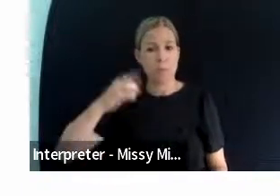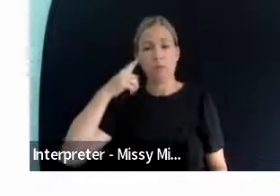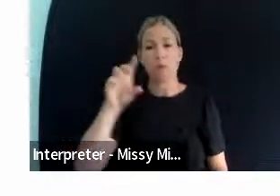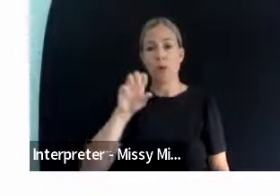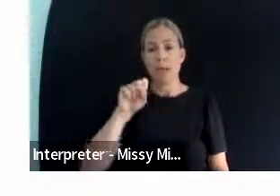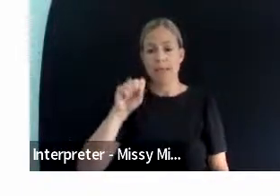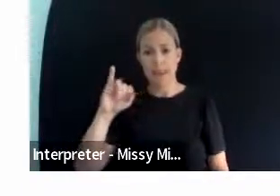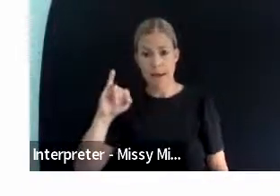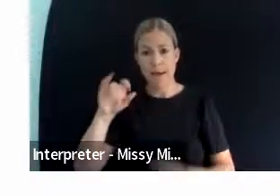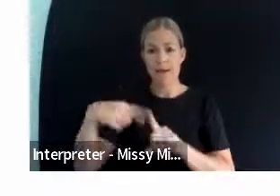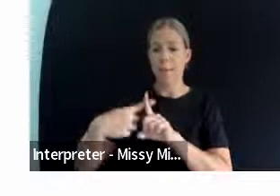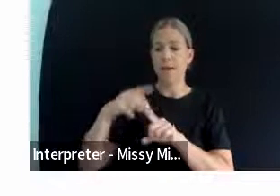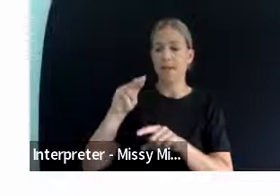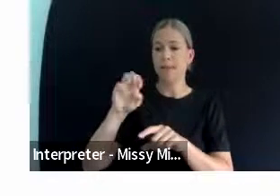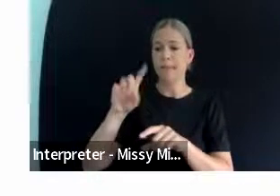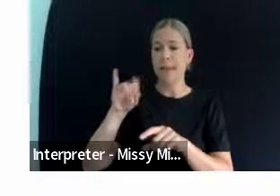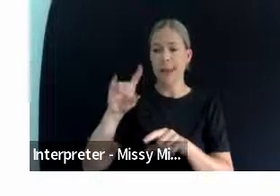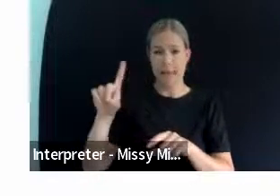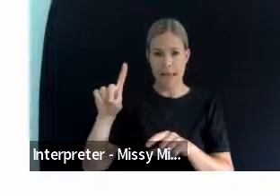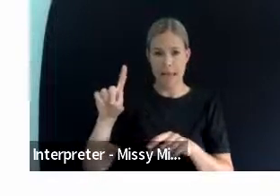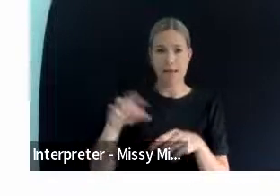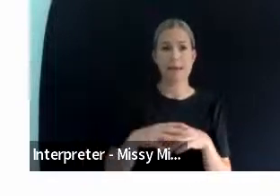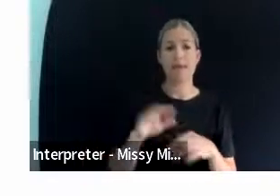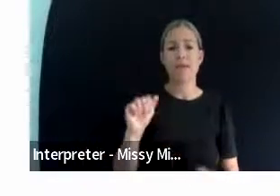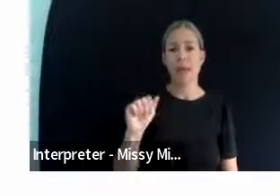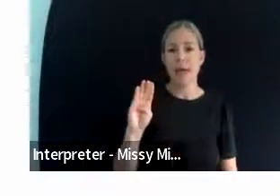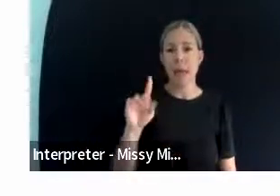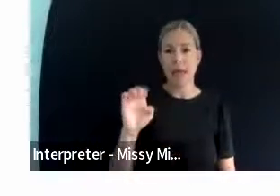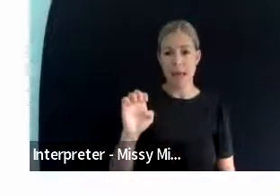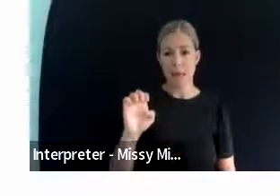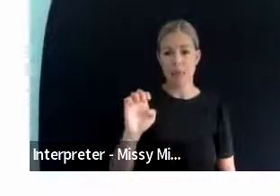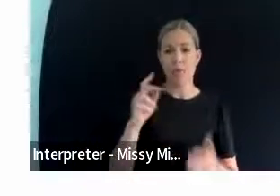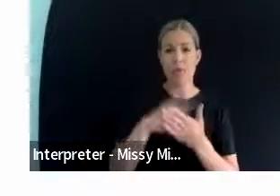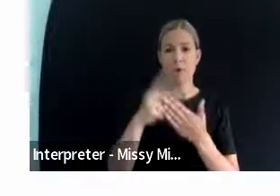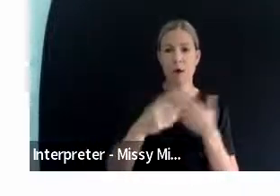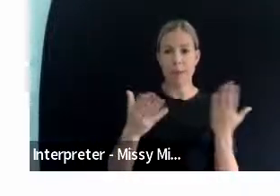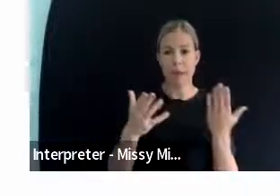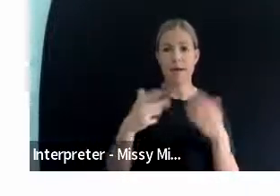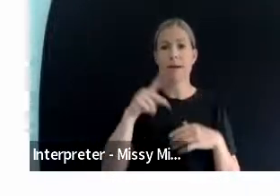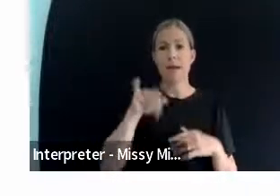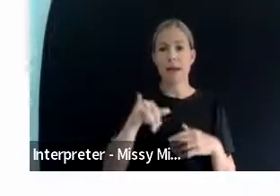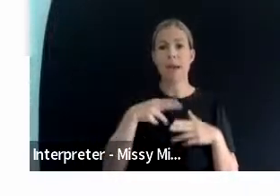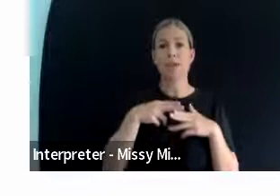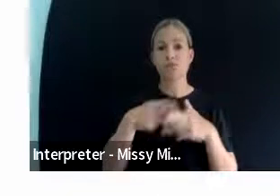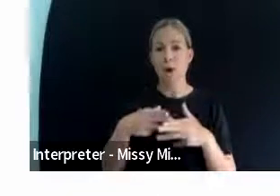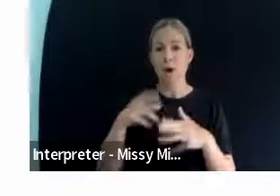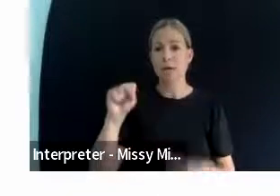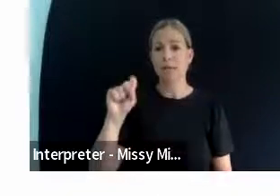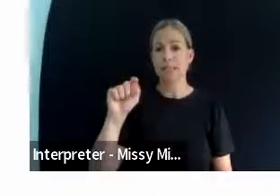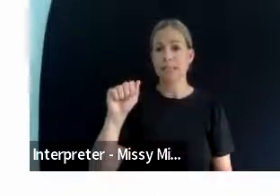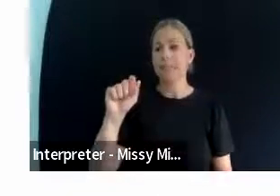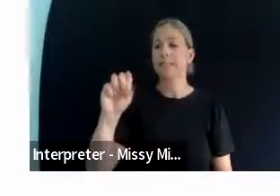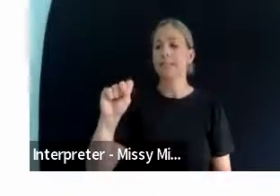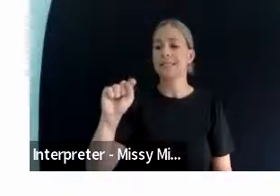Kentucky's ABLE program is called Stable Kentucky. Let's look at how Stable Kentucky works and how you